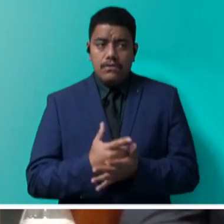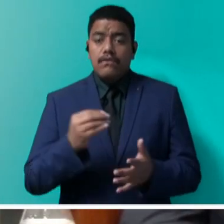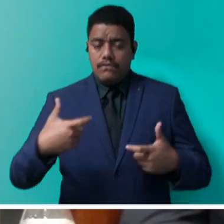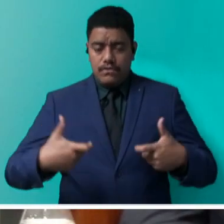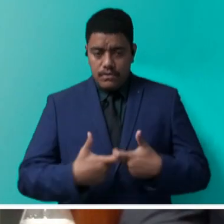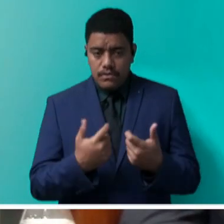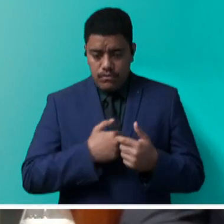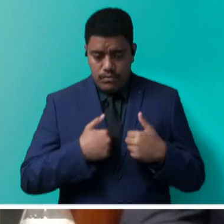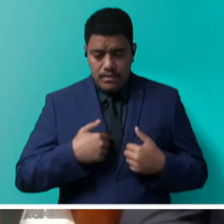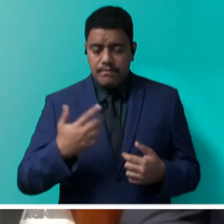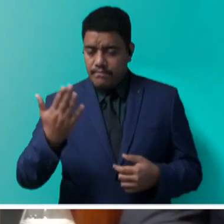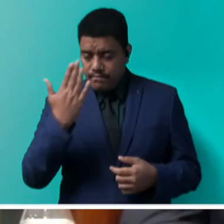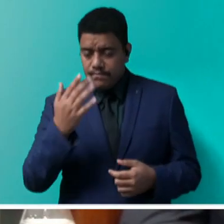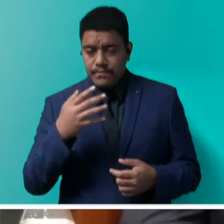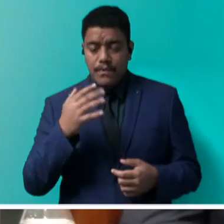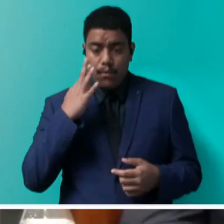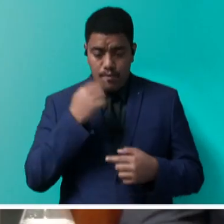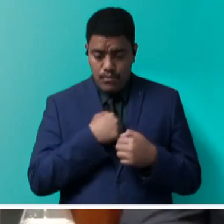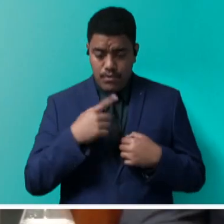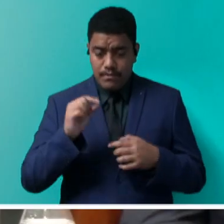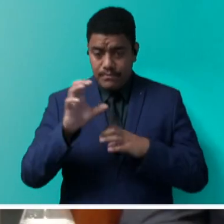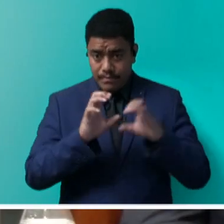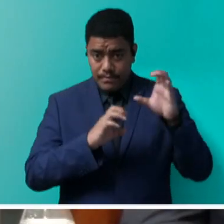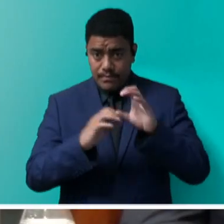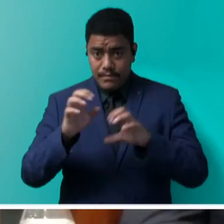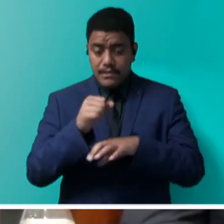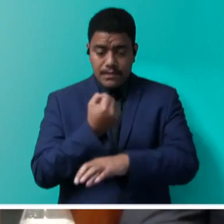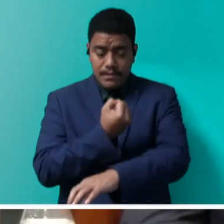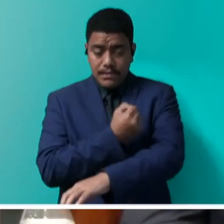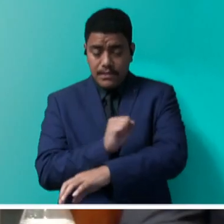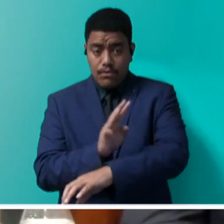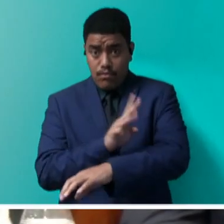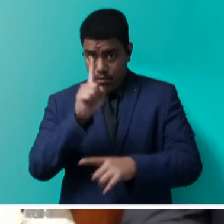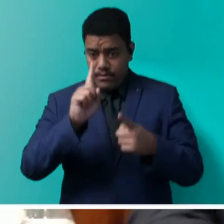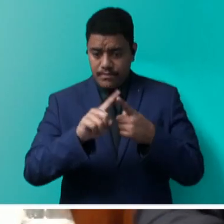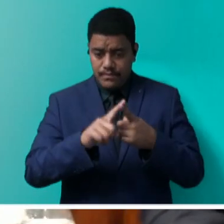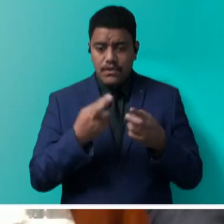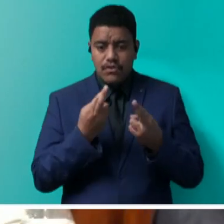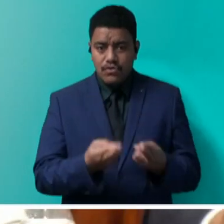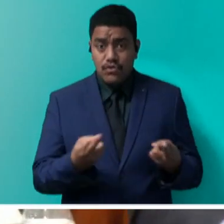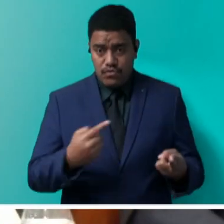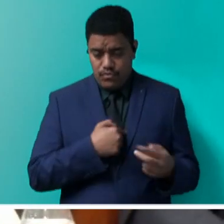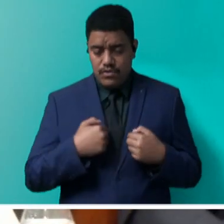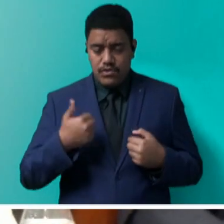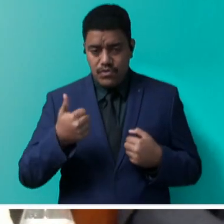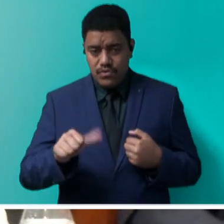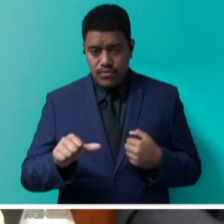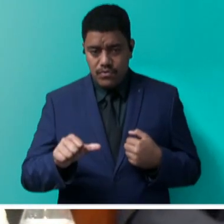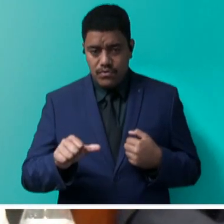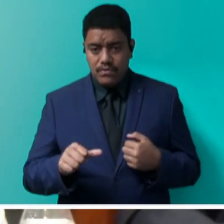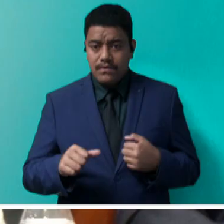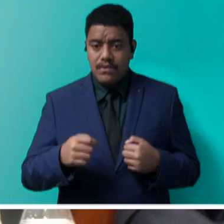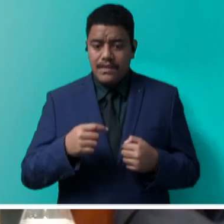challenges that we normally face during construction of seawall. One in particular is the resources that we use, and it